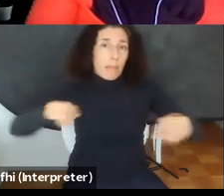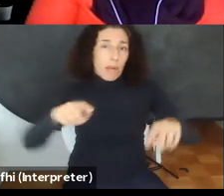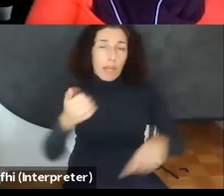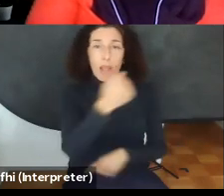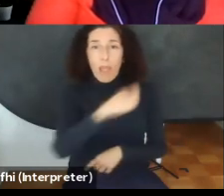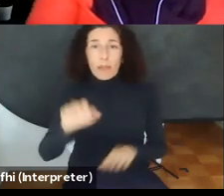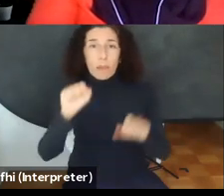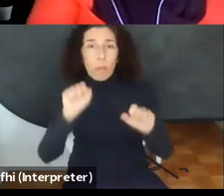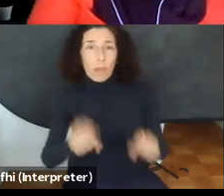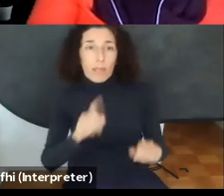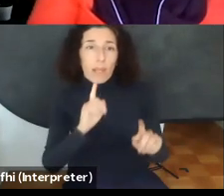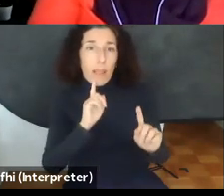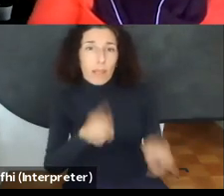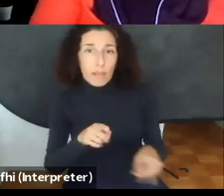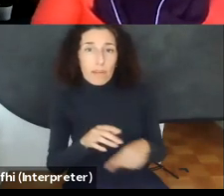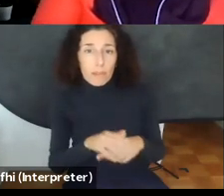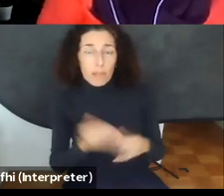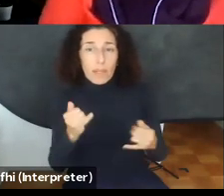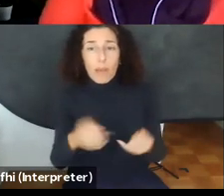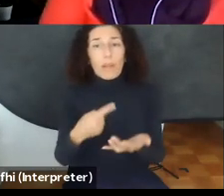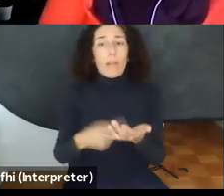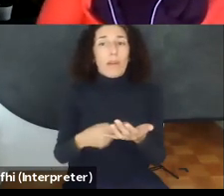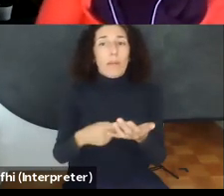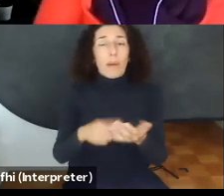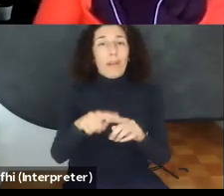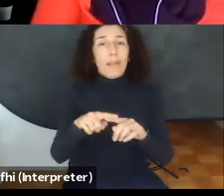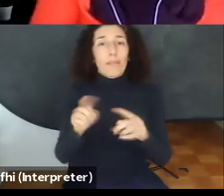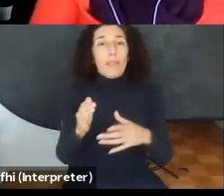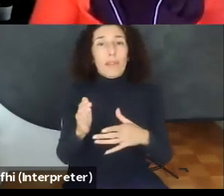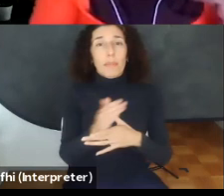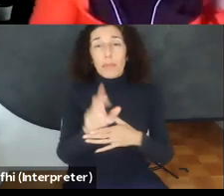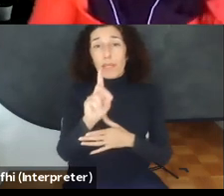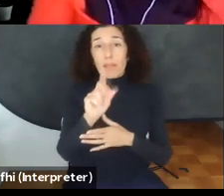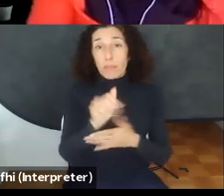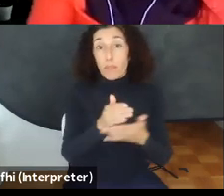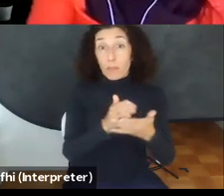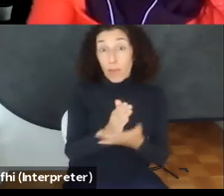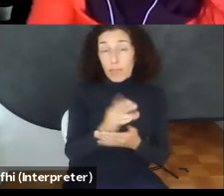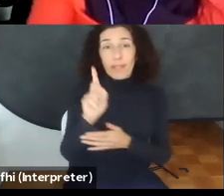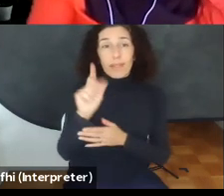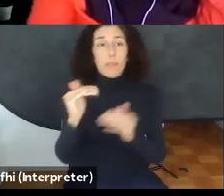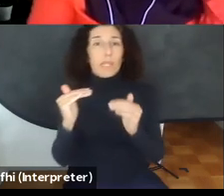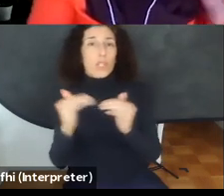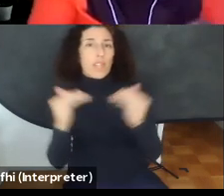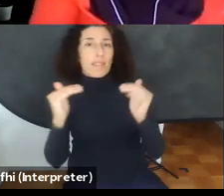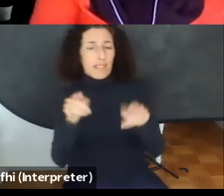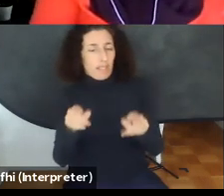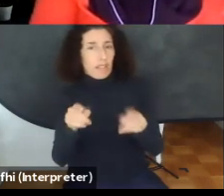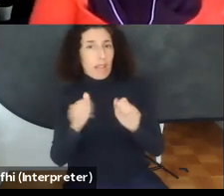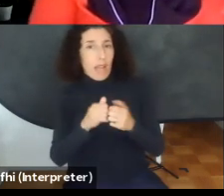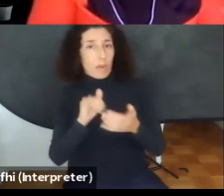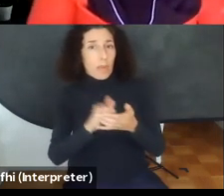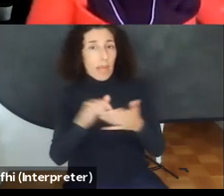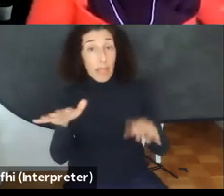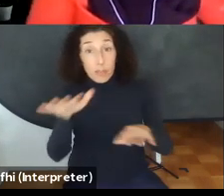who would like to speak to the differences between disability rights and justice and how you see those two movements interacting, if they do,